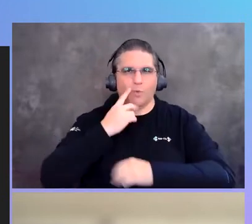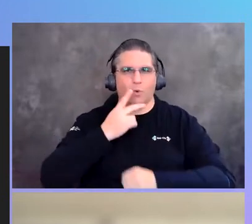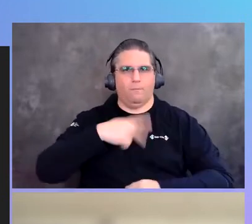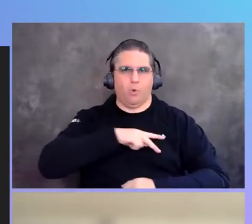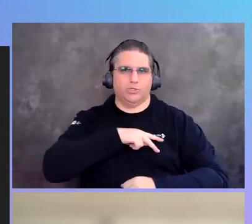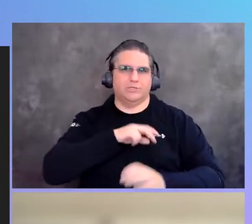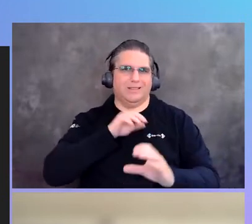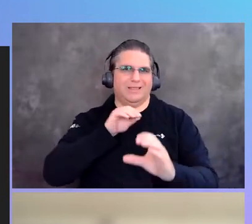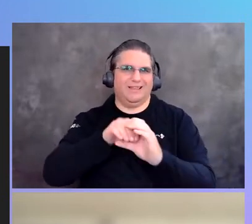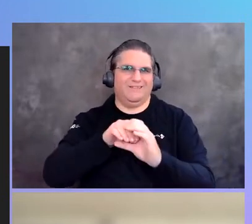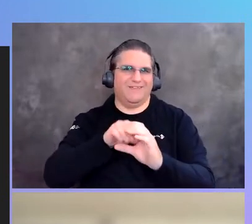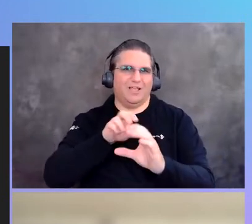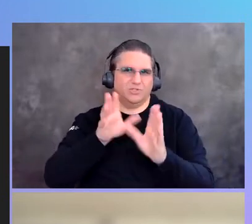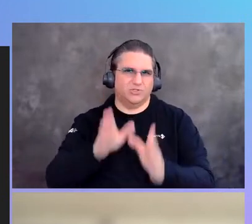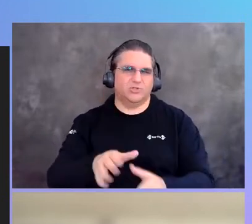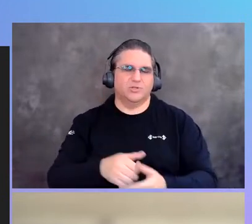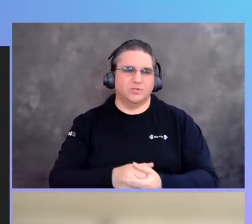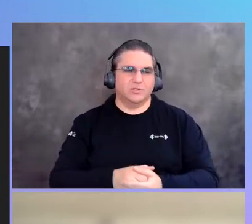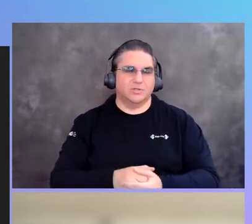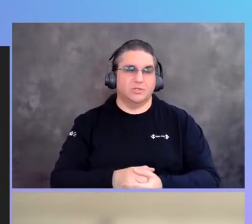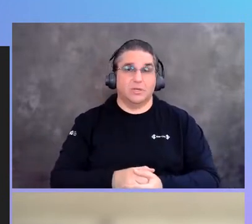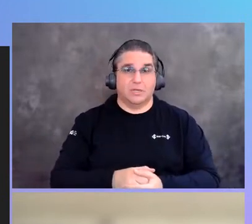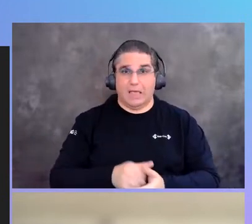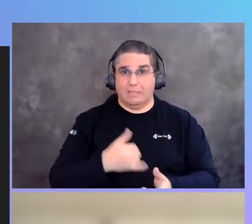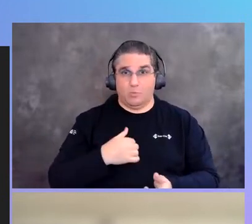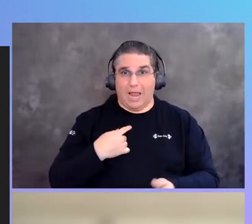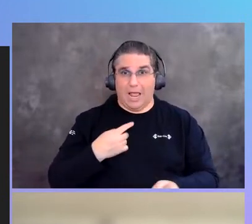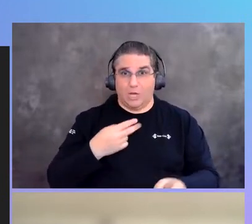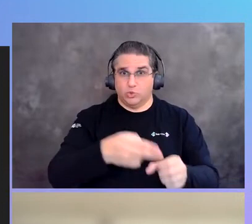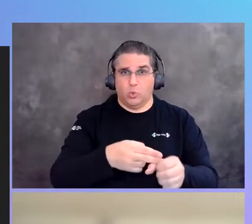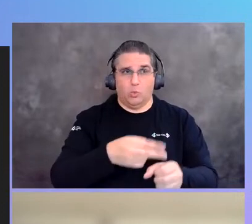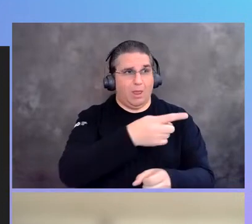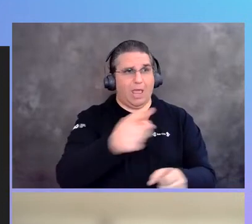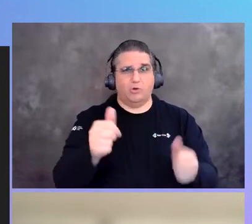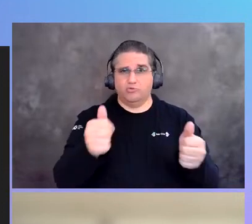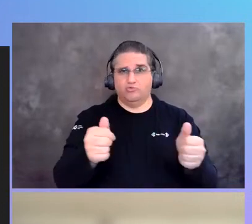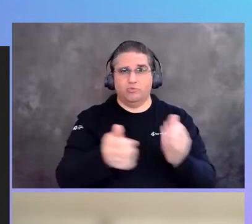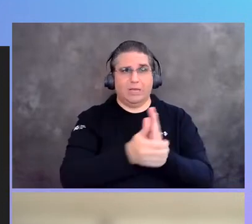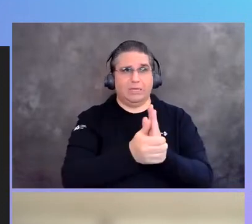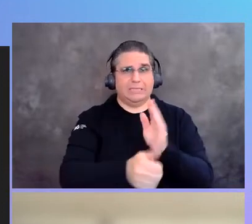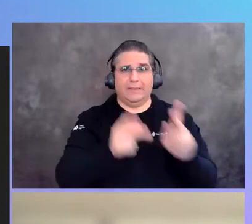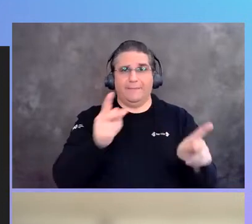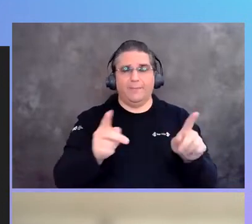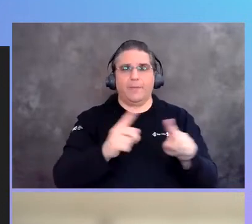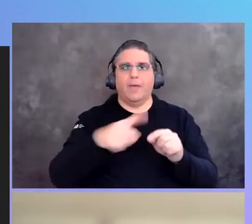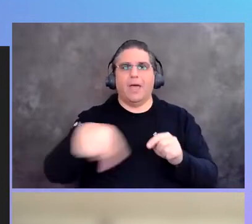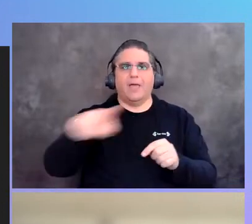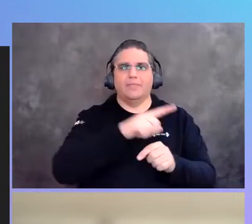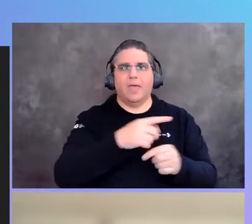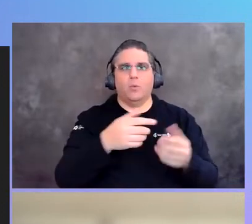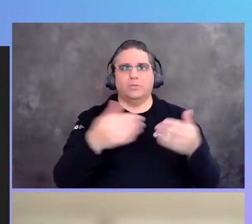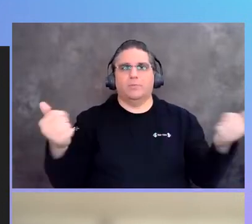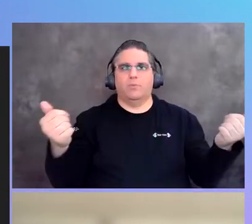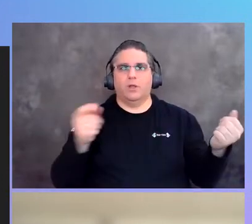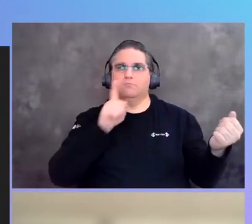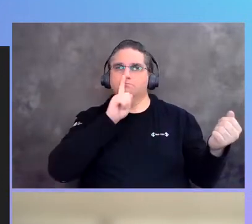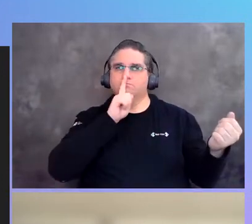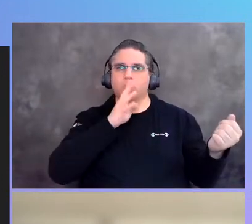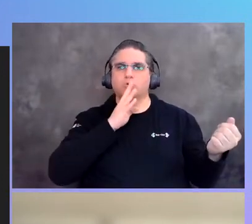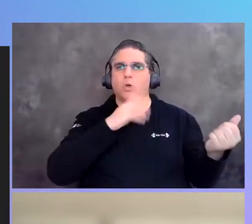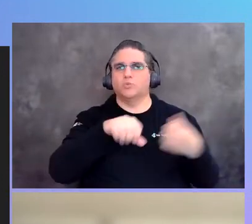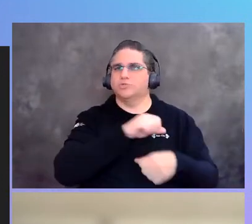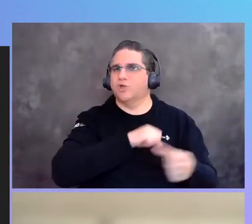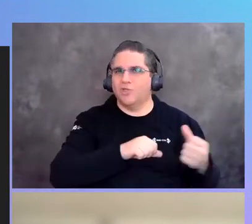started, we had all these excellent people working on stuff, but they're not necessarily talking to each other. So my first thing was to do an